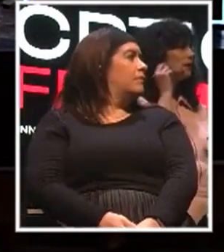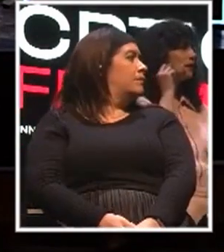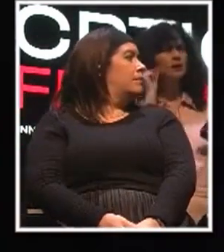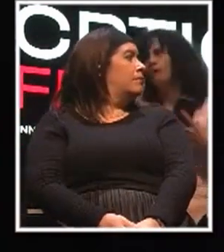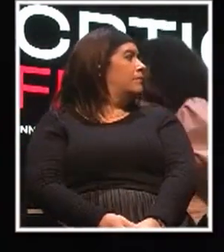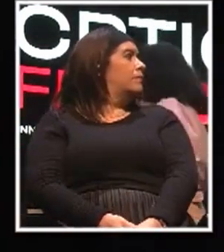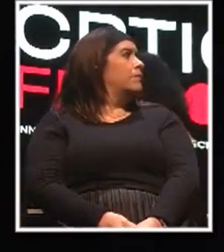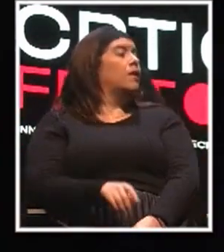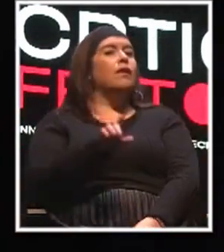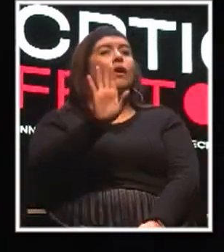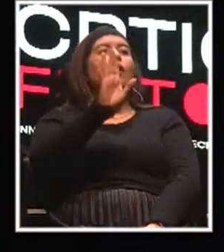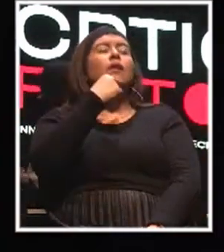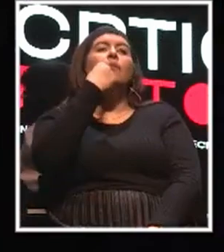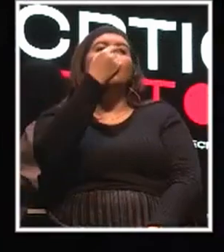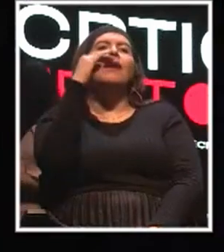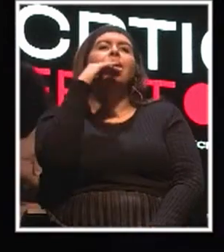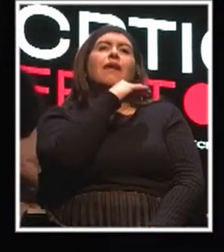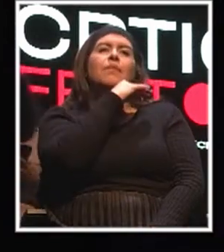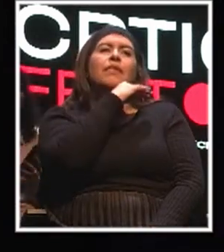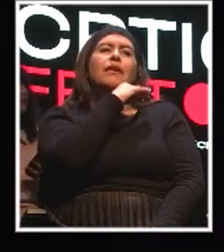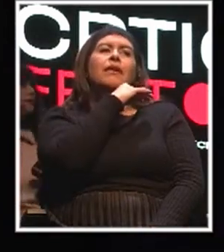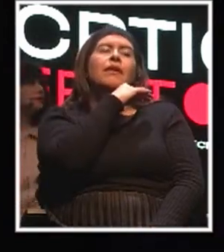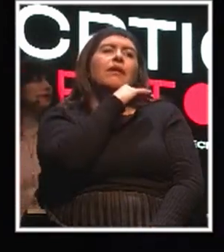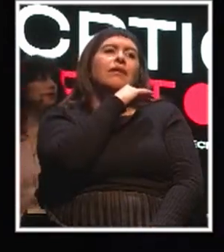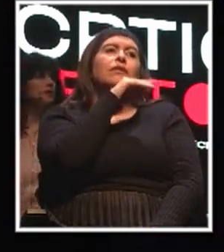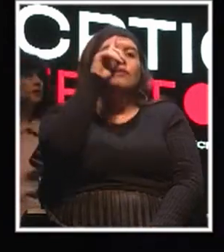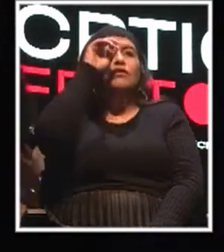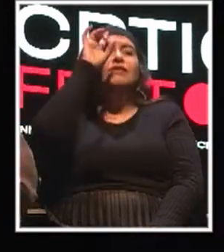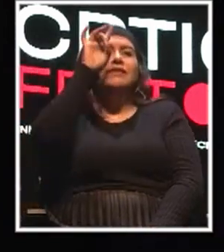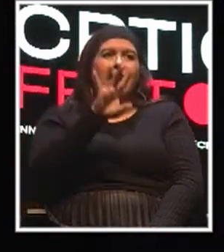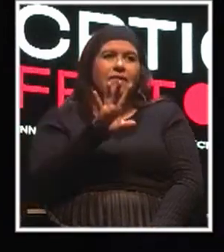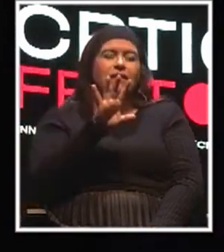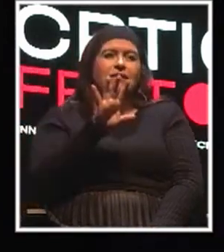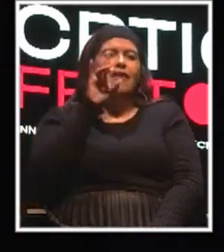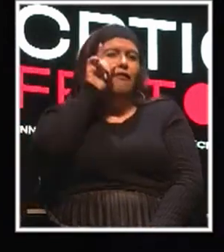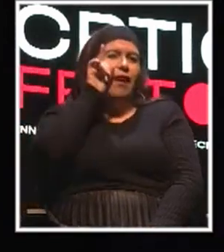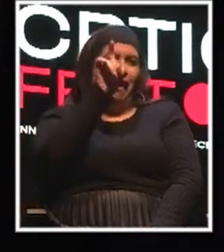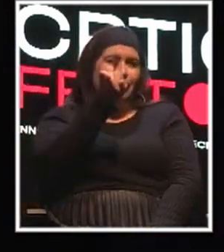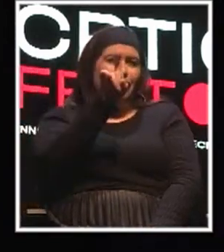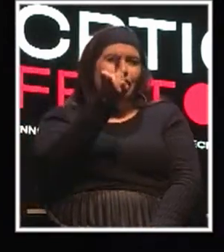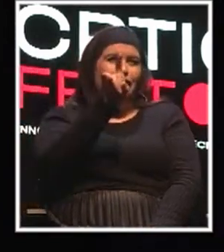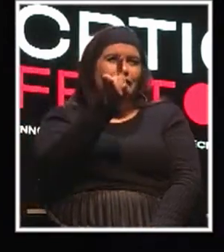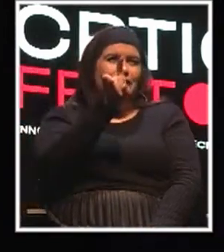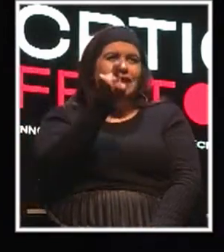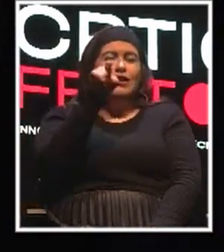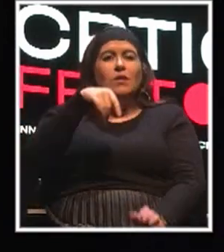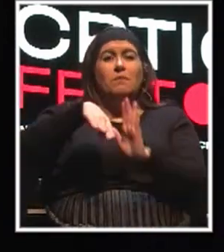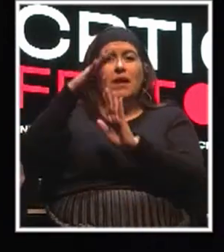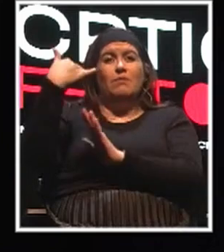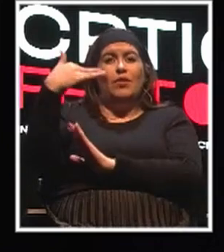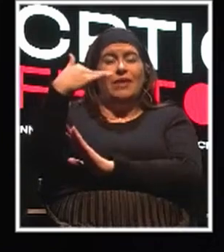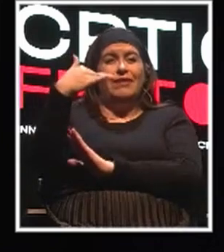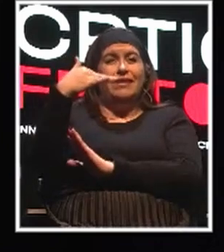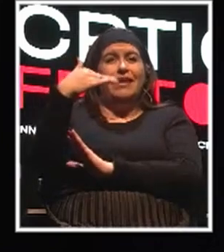Kind of a quick question. As we know, fans are basically one of the most important things at the time of doing the series,